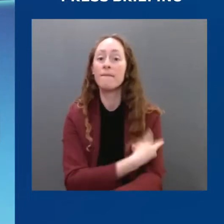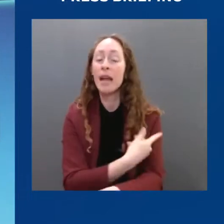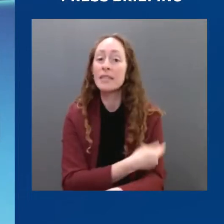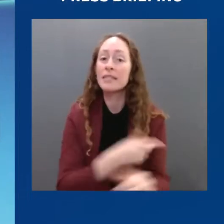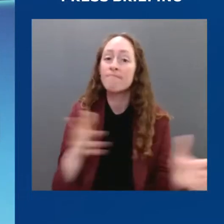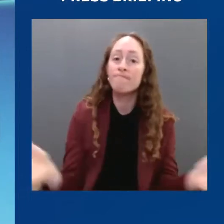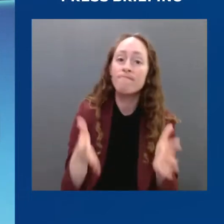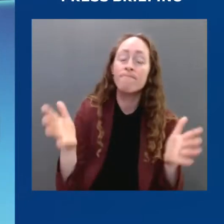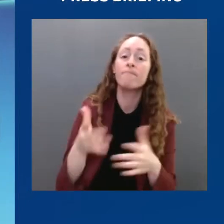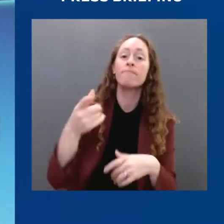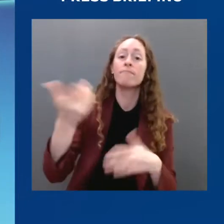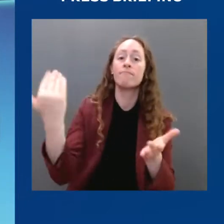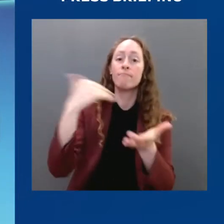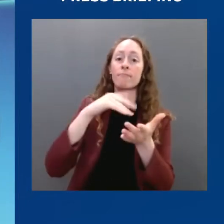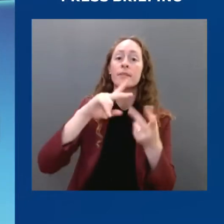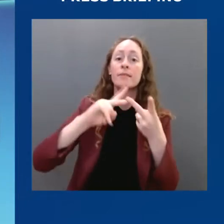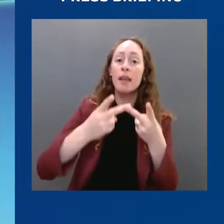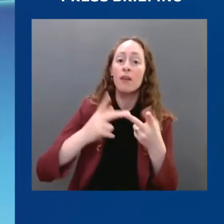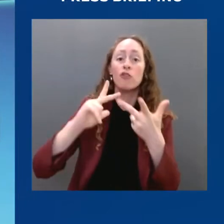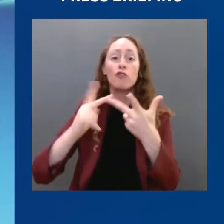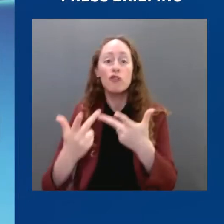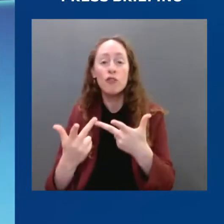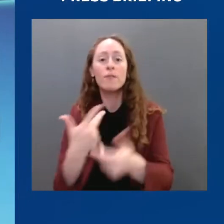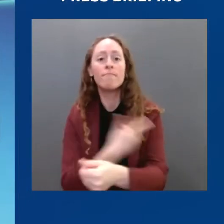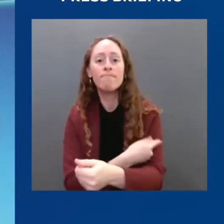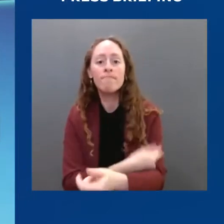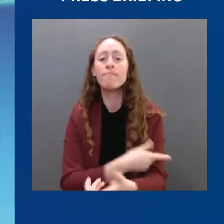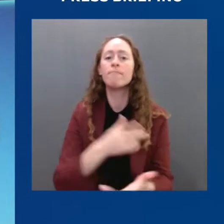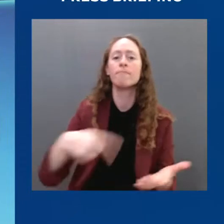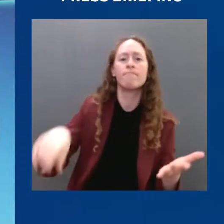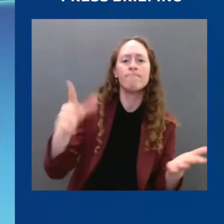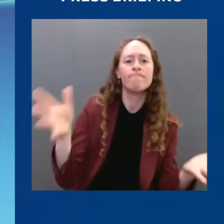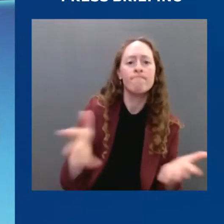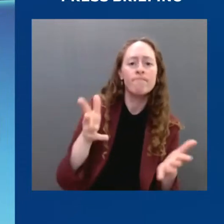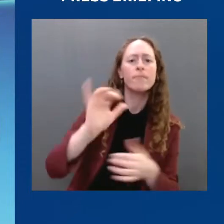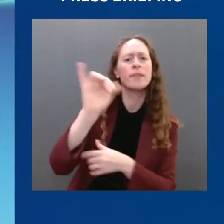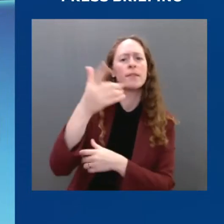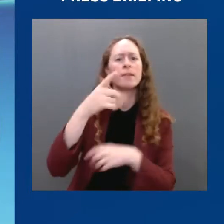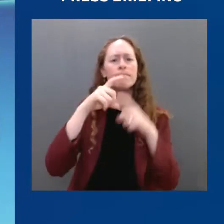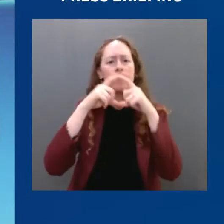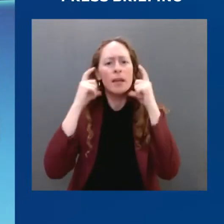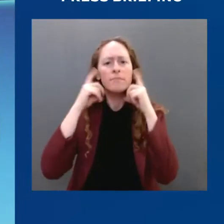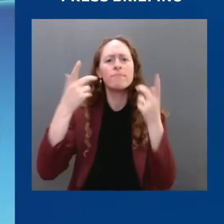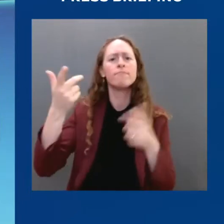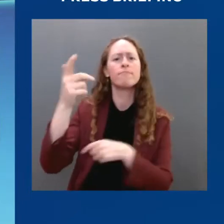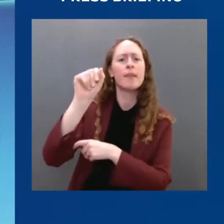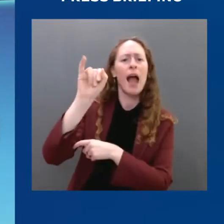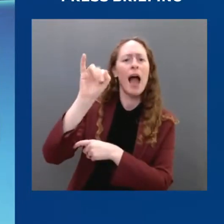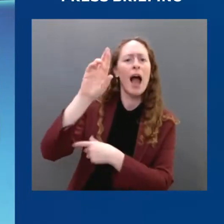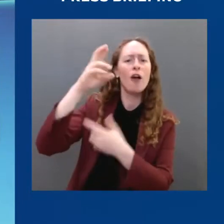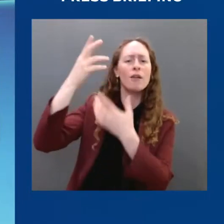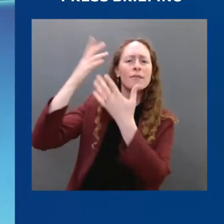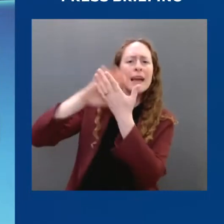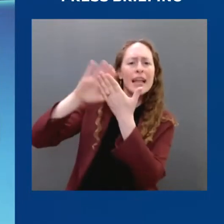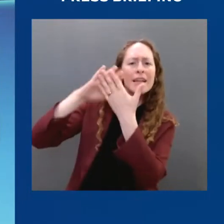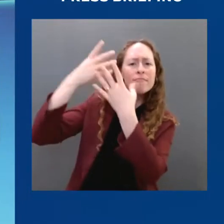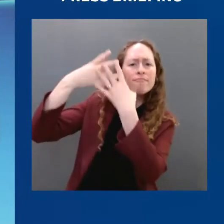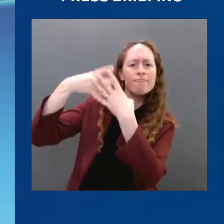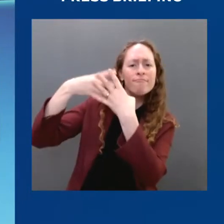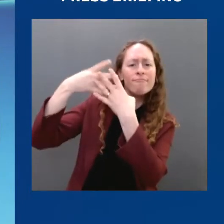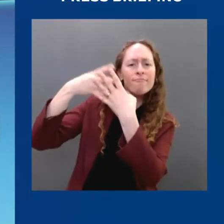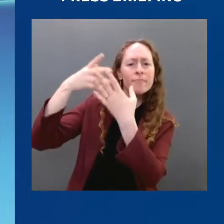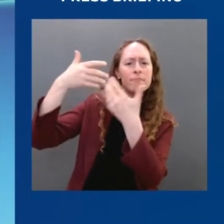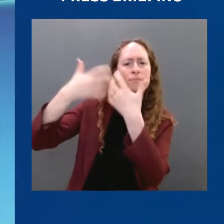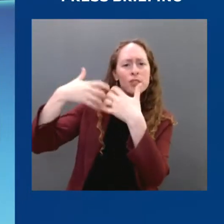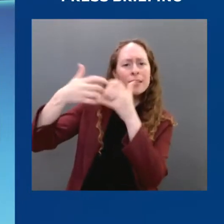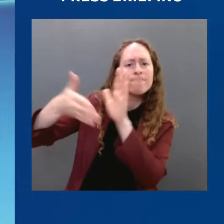ventilation, and so much more. But beyond just having these capabilities, we have the infrastructure we need to make